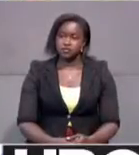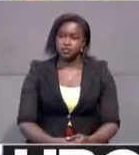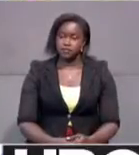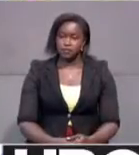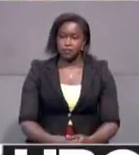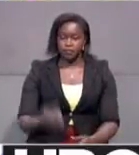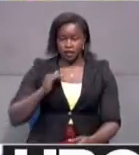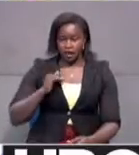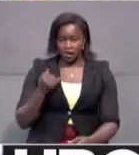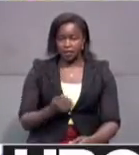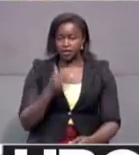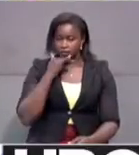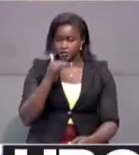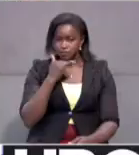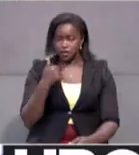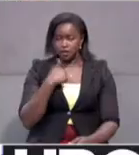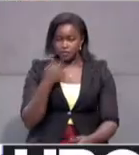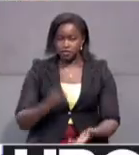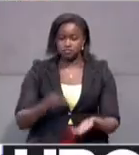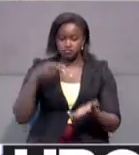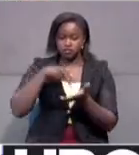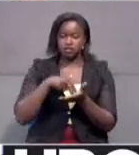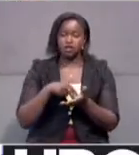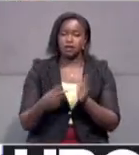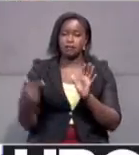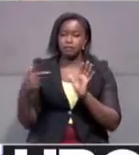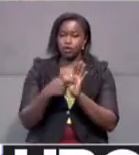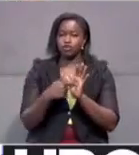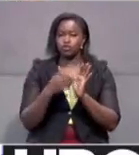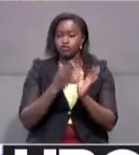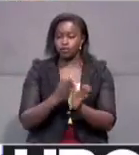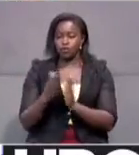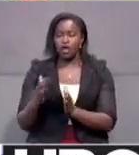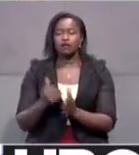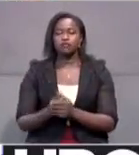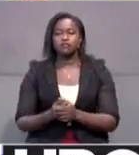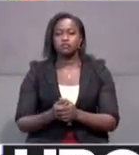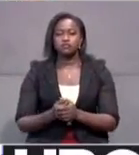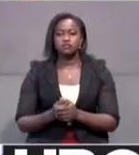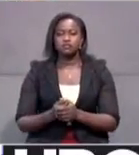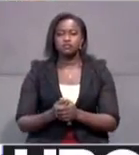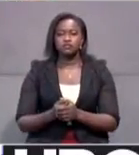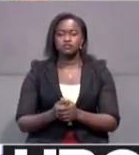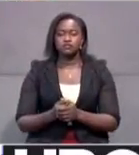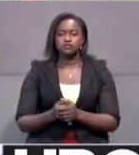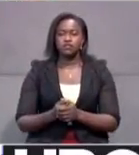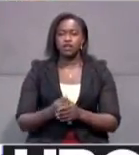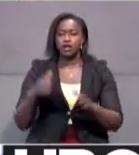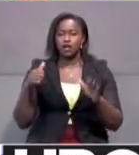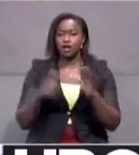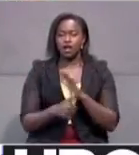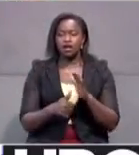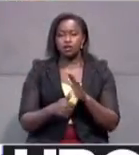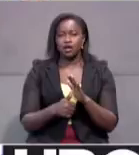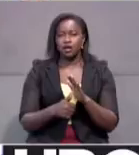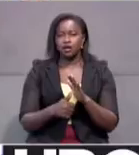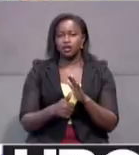Madam Speaker, I'm raising on a point of order. You're ordering who? Under order